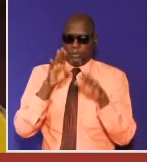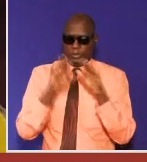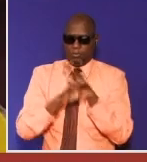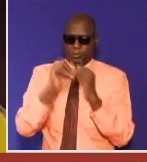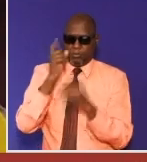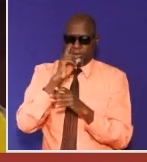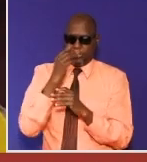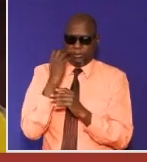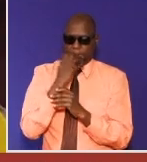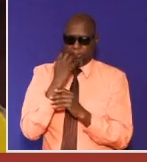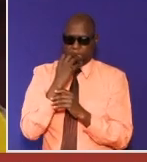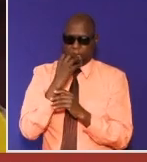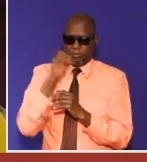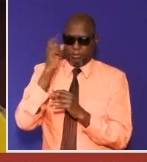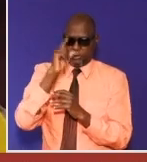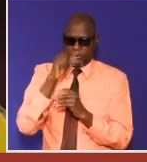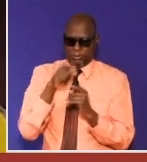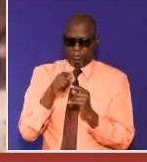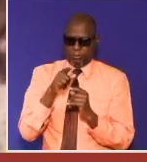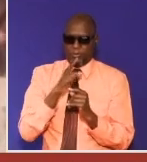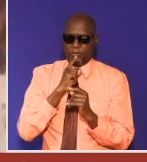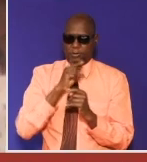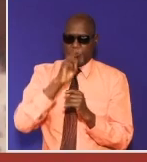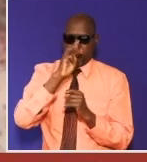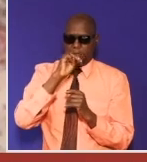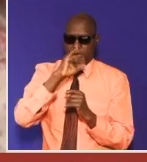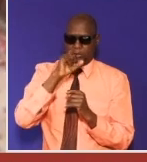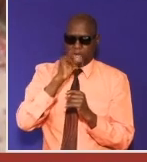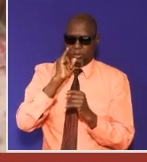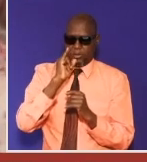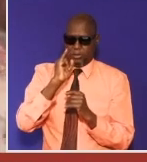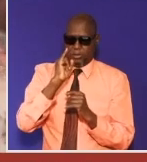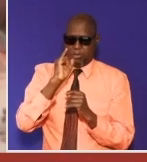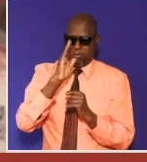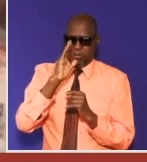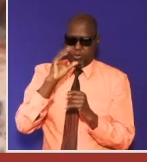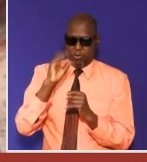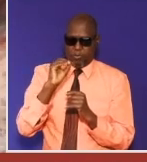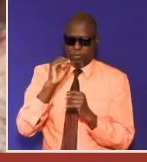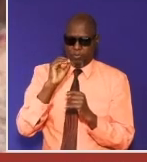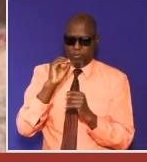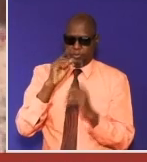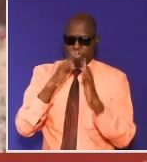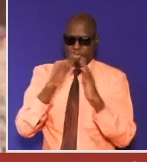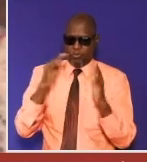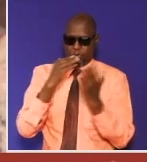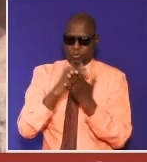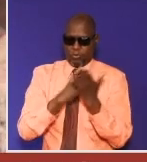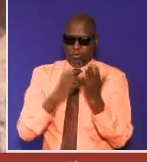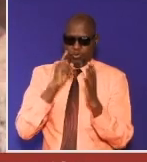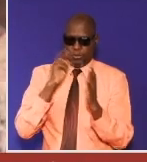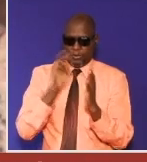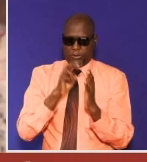Gachagua presided over the Majimbo Affordable Housing Program in Embu County to inspect the progress. While witnessing the signing